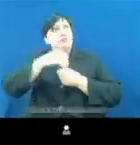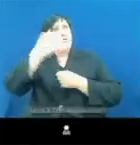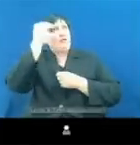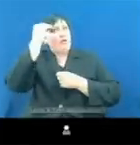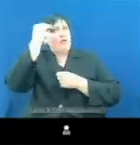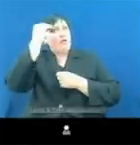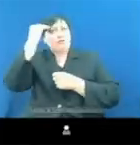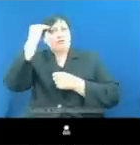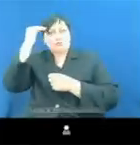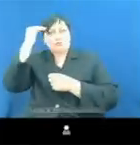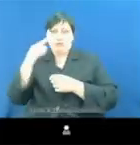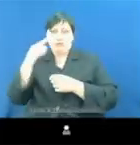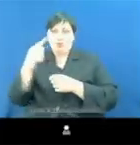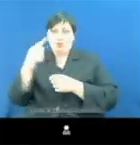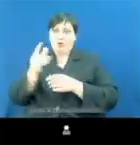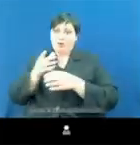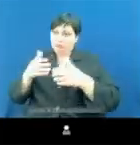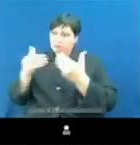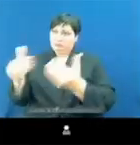legal settings?